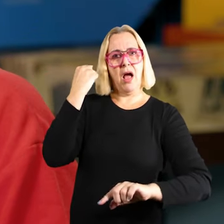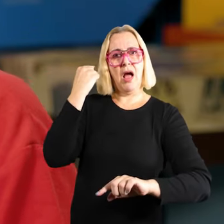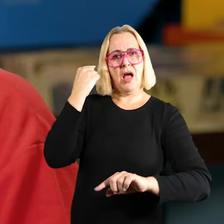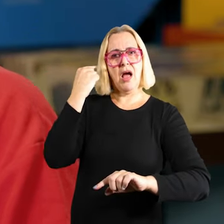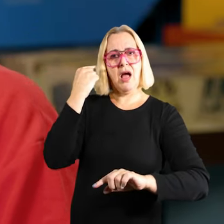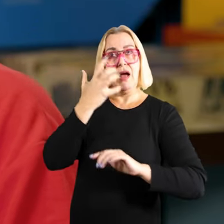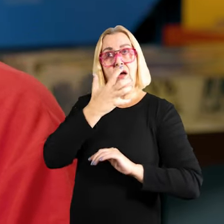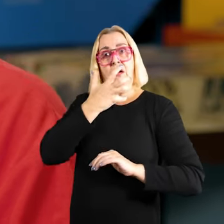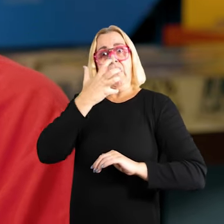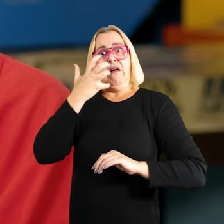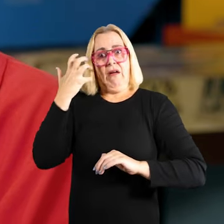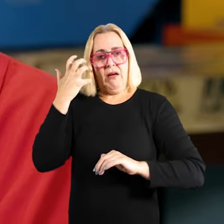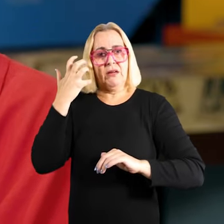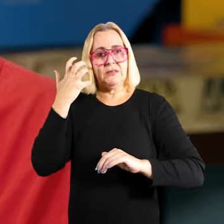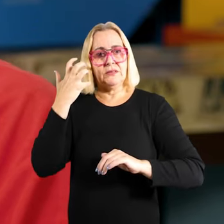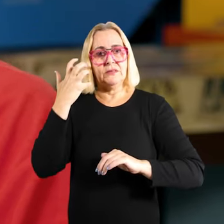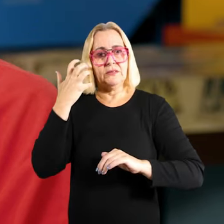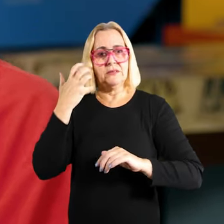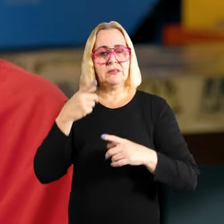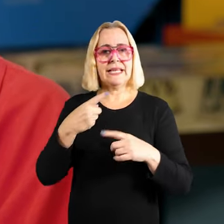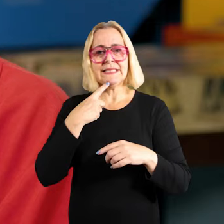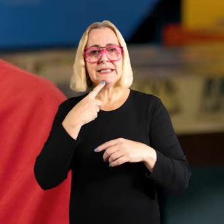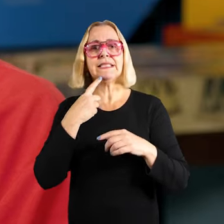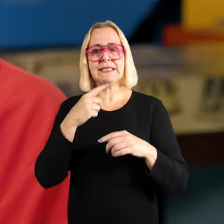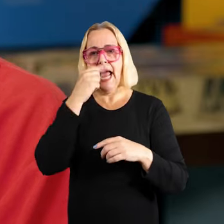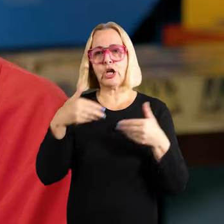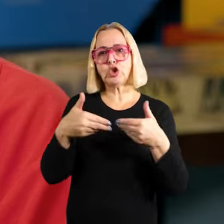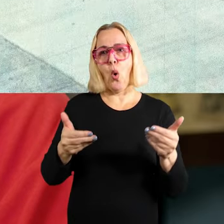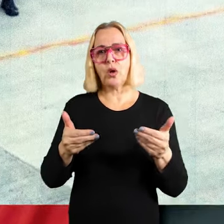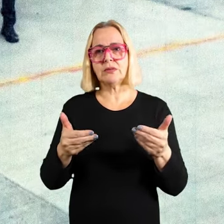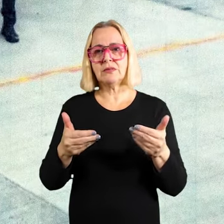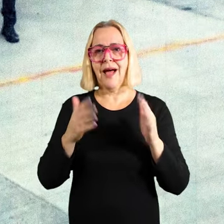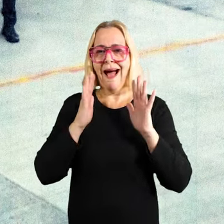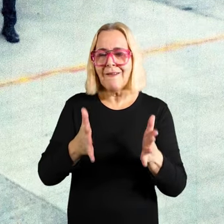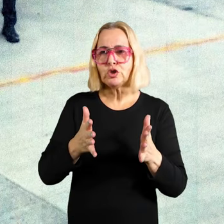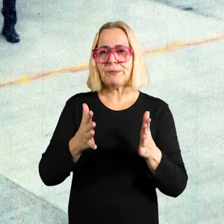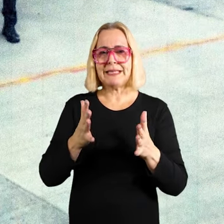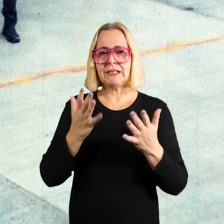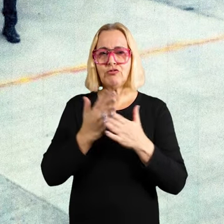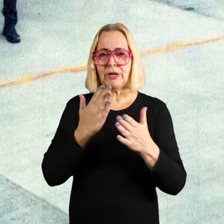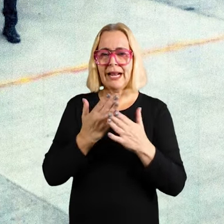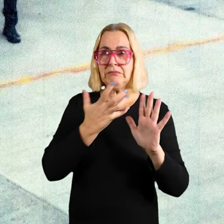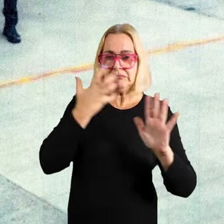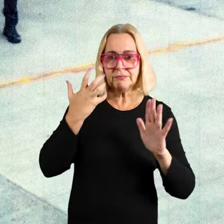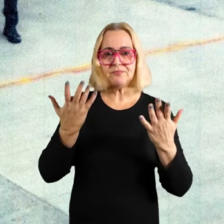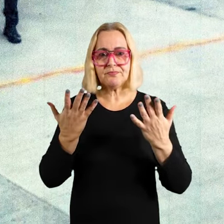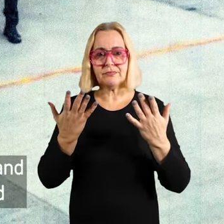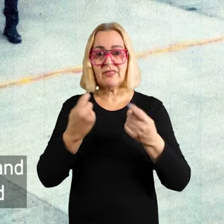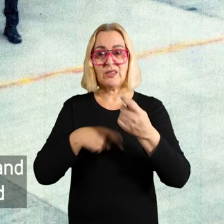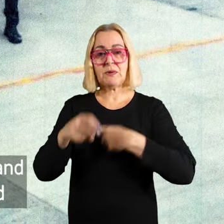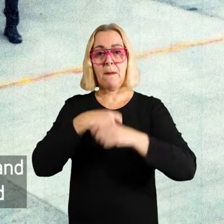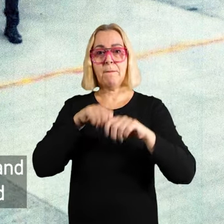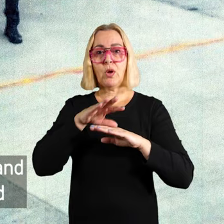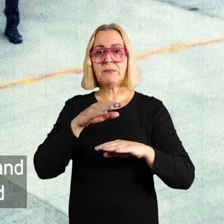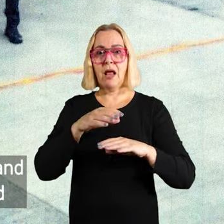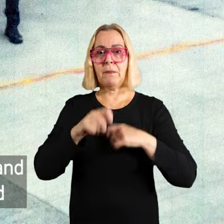must have had a particularly hot summer, and they relented and said, yes, we could wear shorts. It had to be a certain temperature outside,